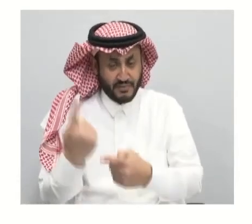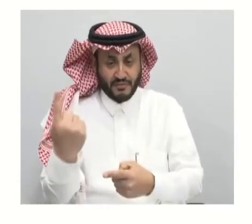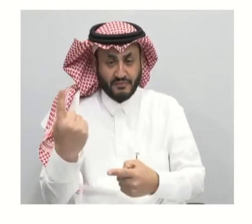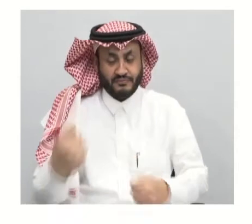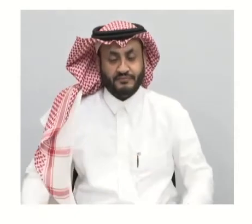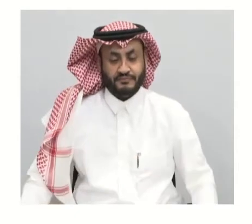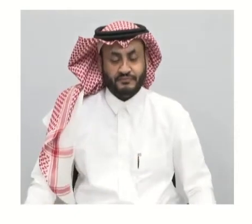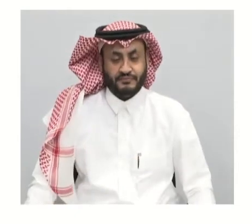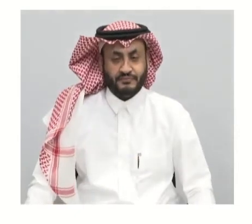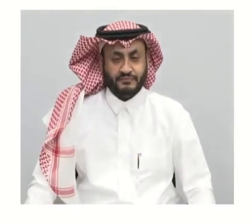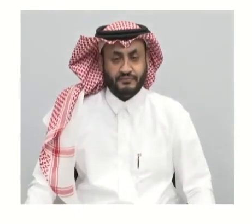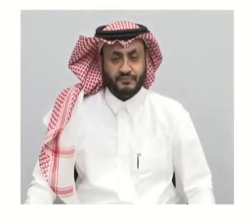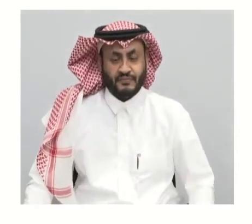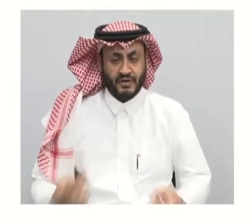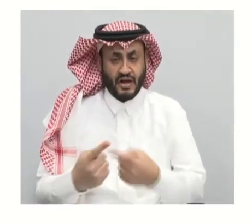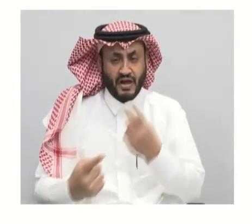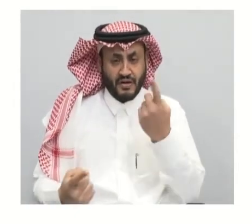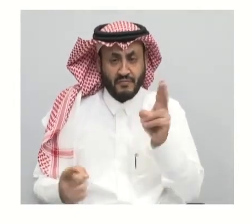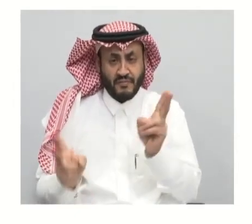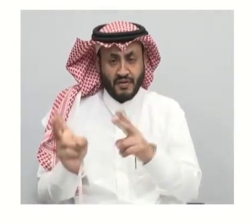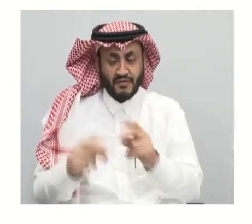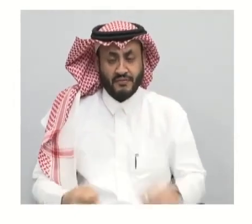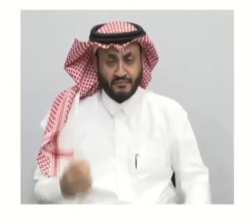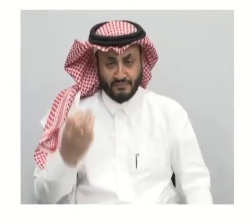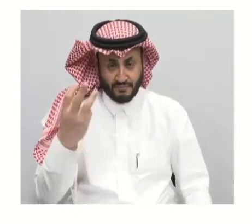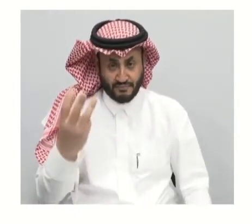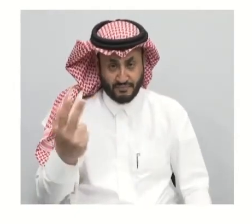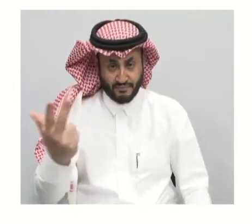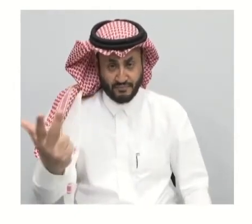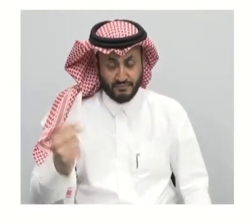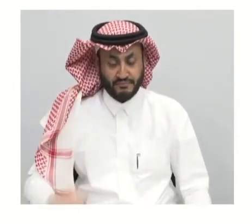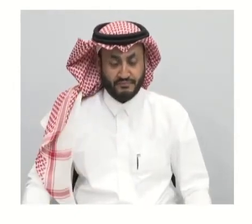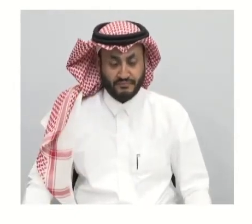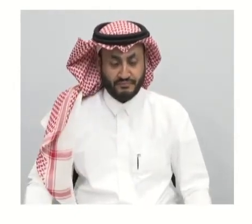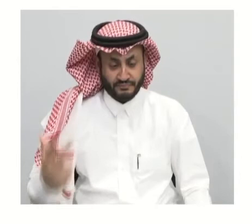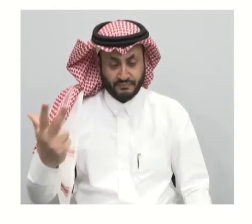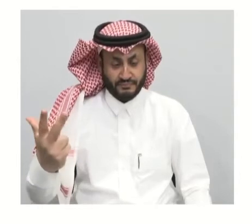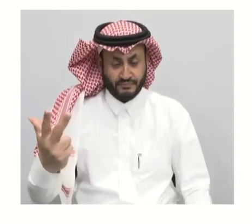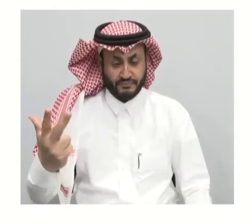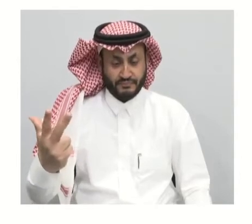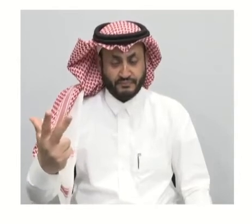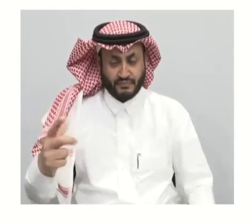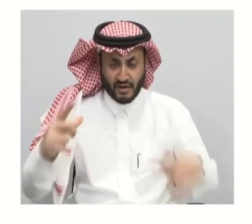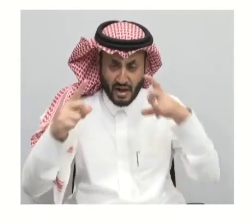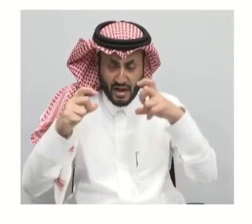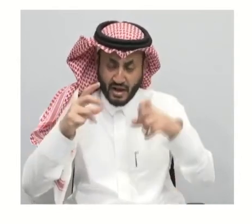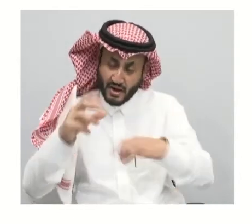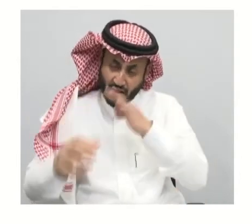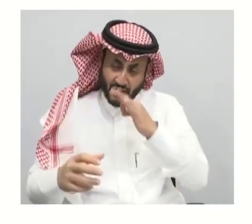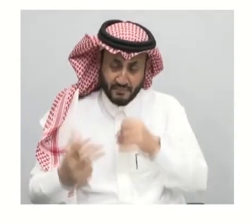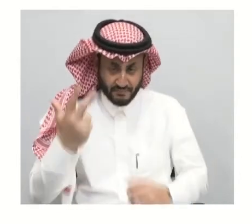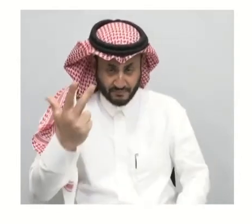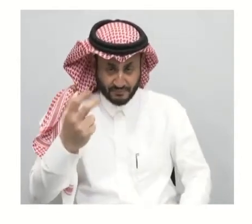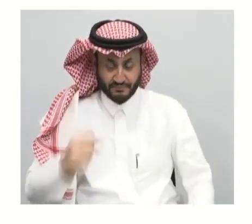snack, the first conversation, it's related to him. Number three, the person who is taking the photo. The man